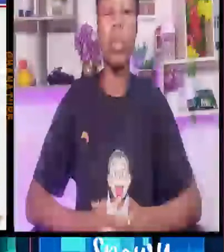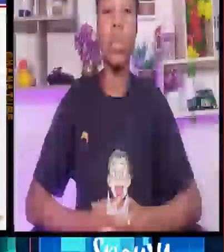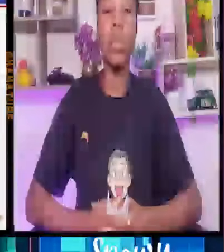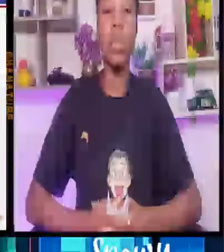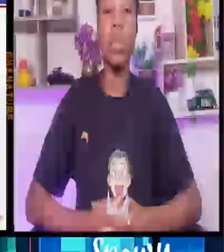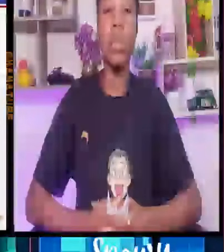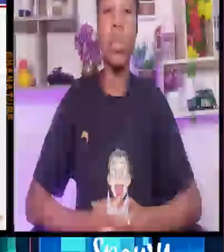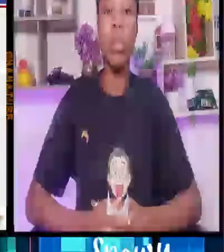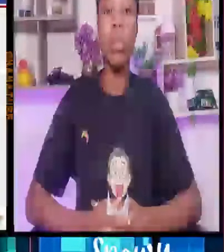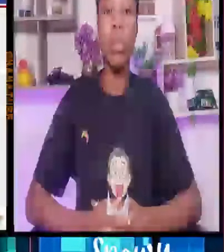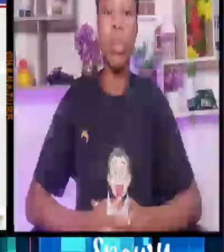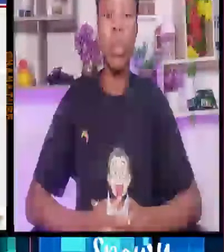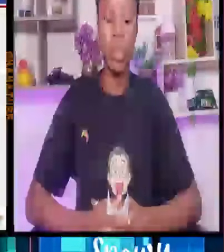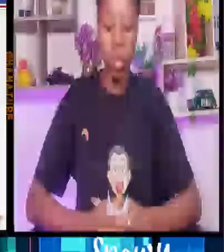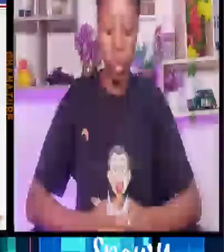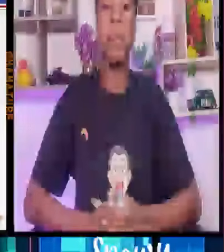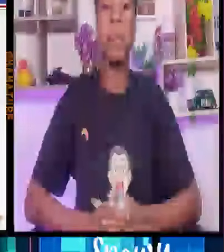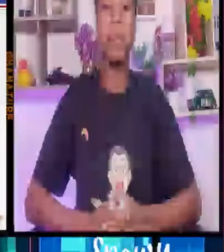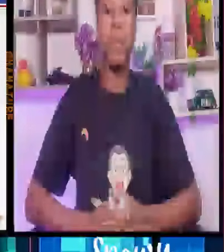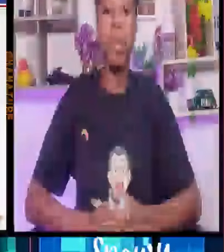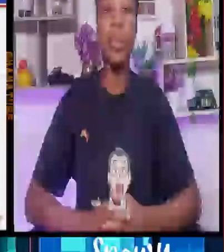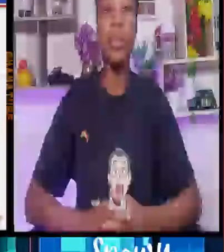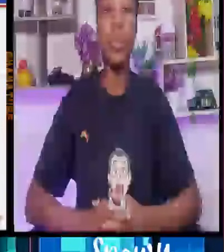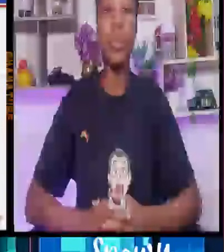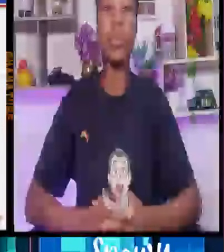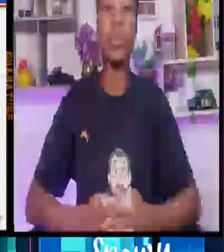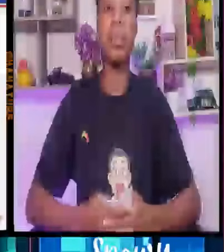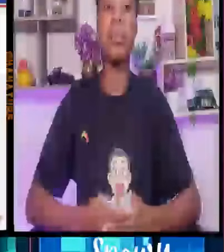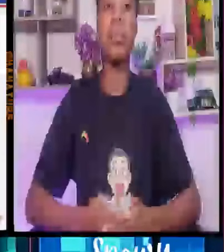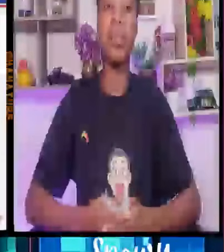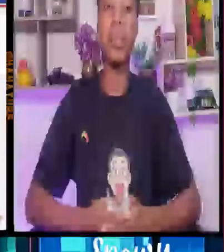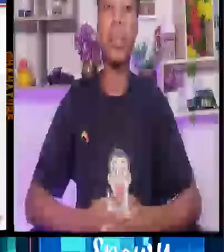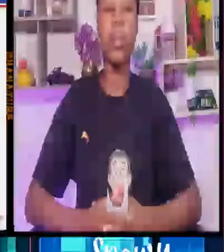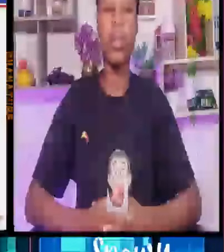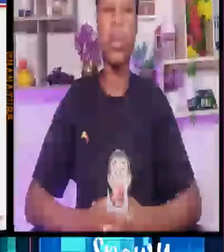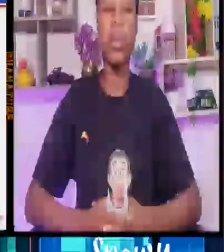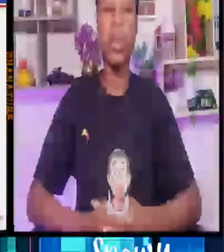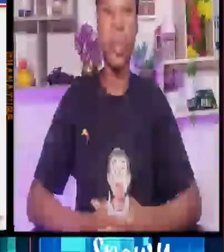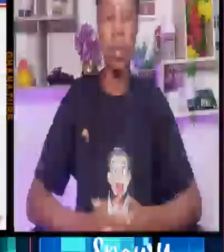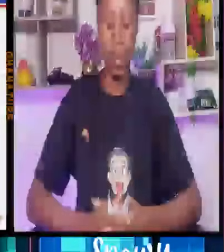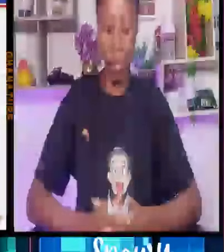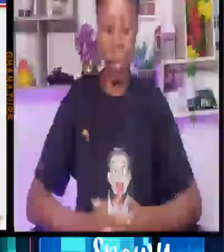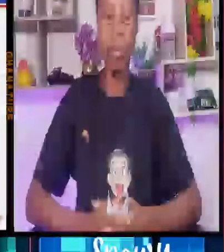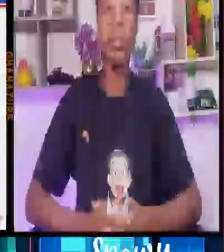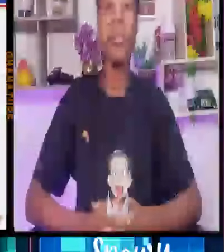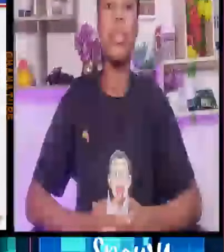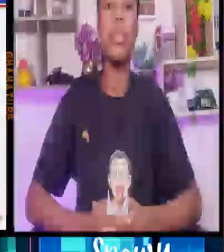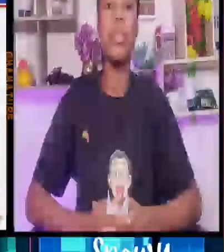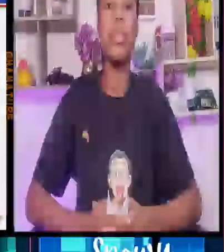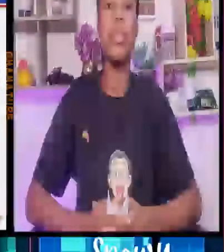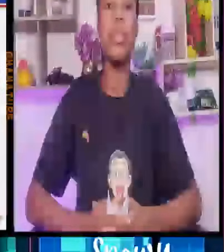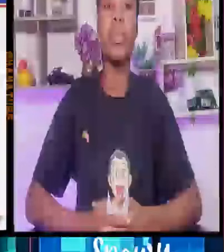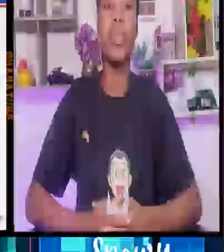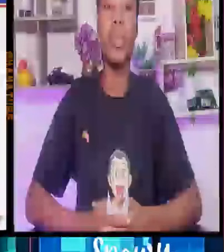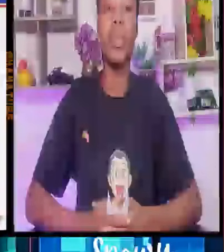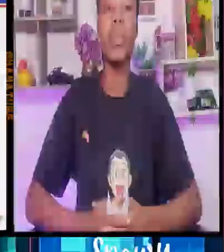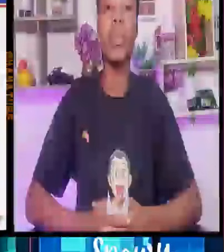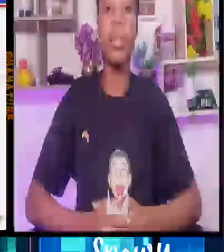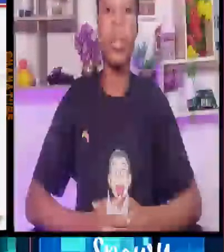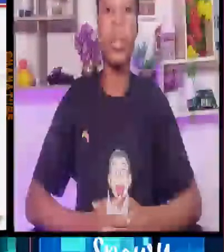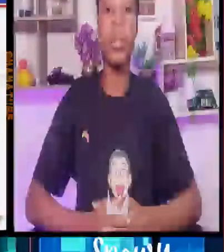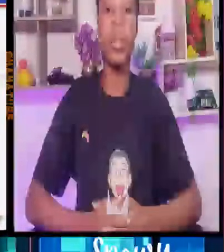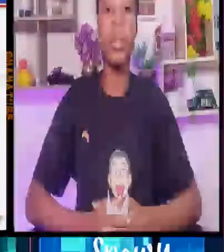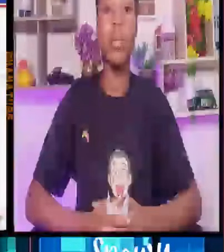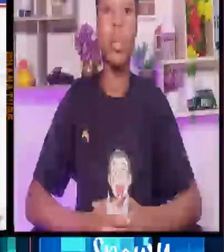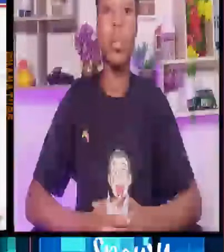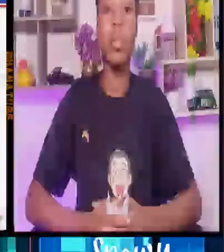the debate has been starting, that, well, the performance will then show that if you didn't perform better, there shouldn't be a comeback for